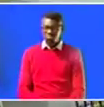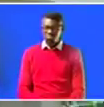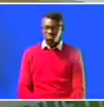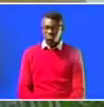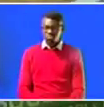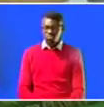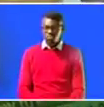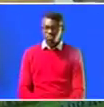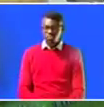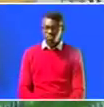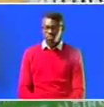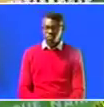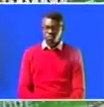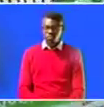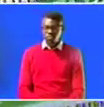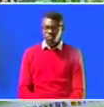verse.